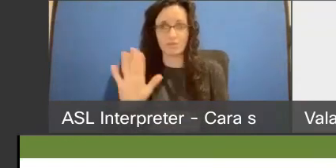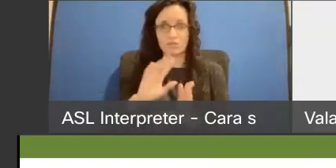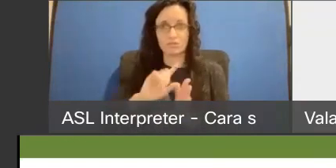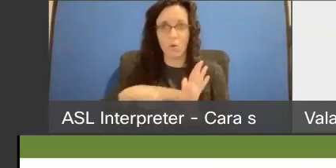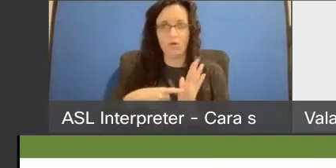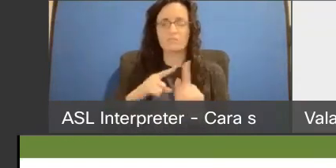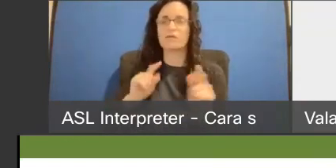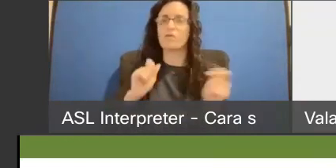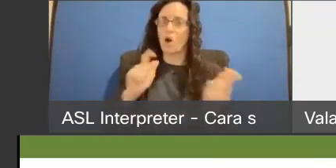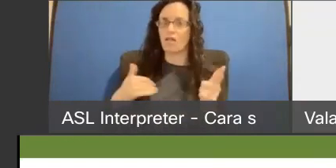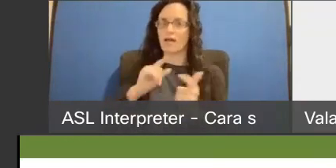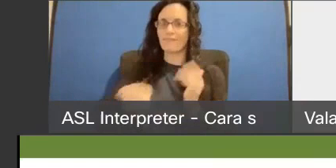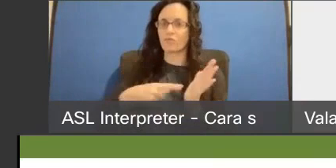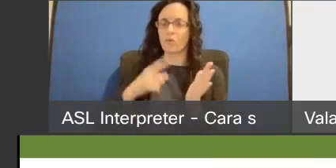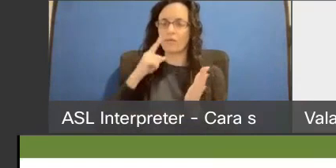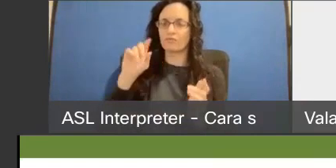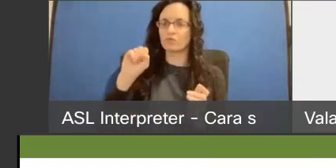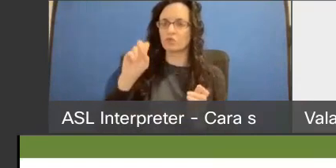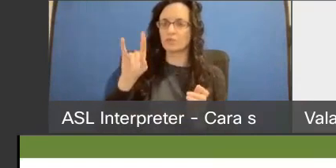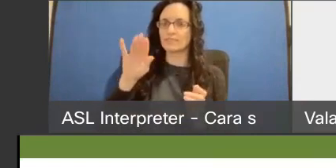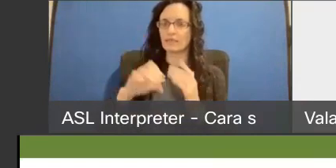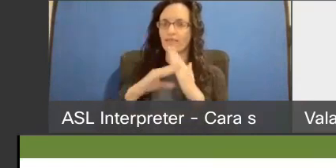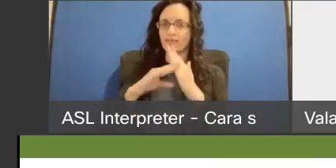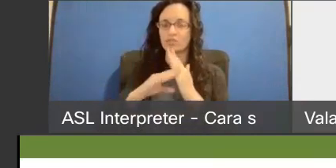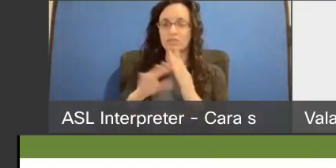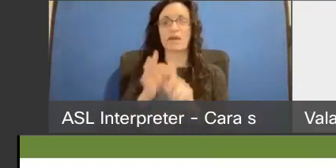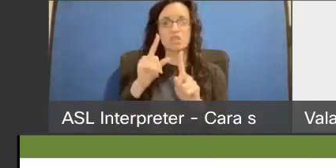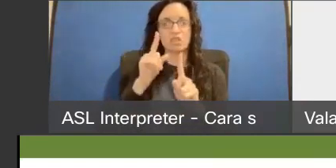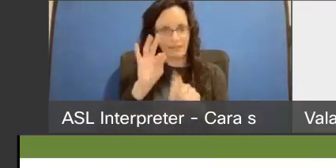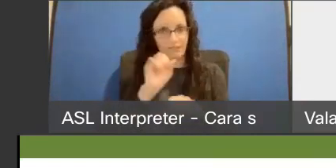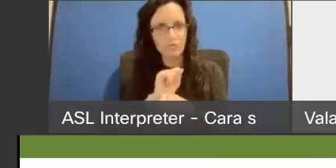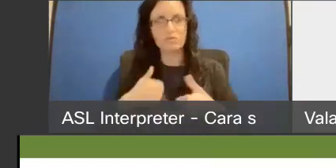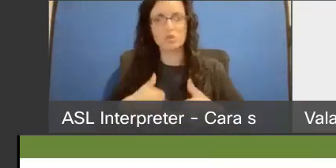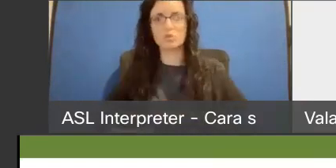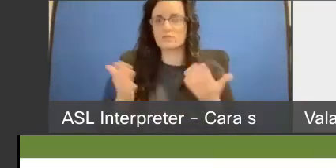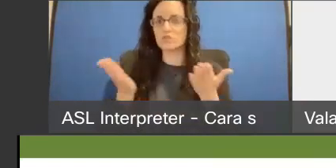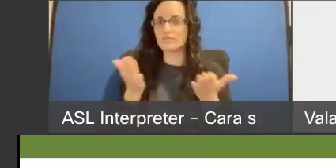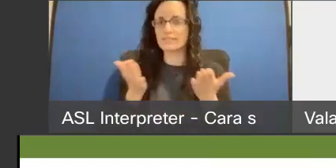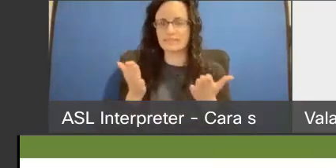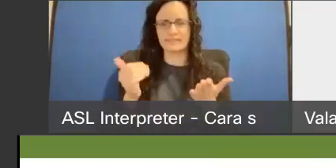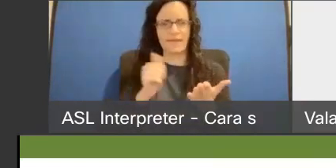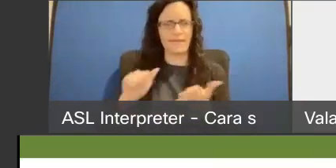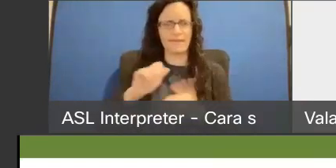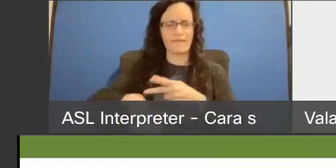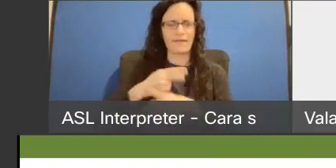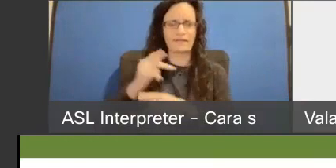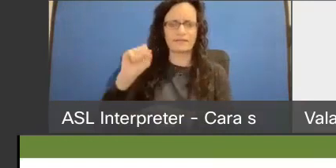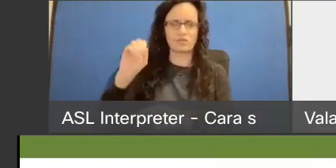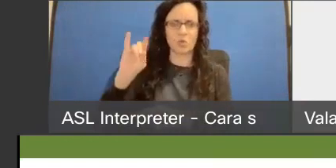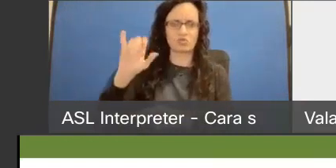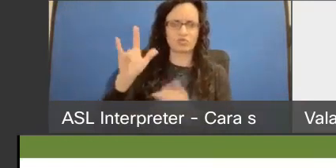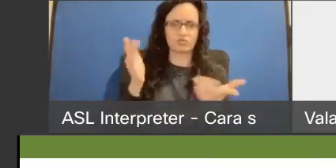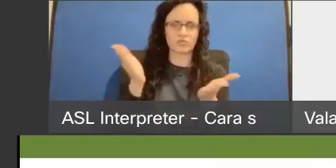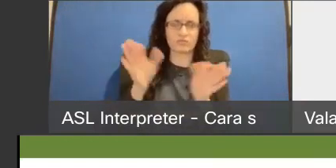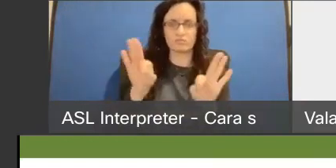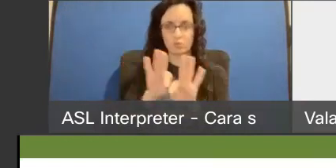all have a role in suicide prevention, and particularly when we're in human services of any kind, social services. I believe it's really important for us to have some